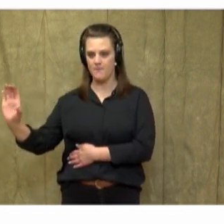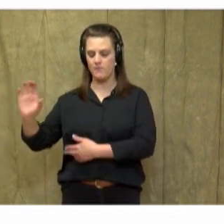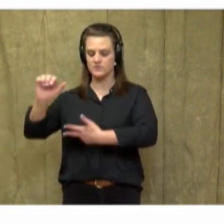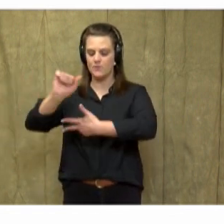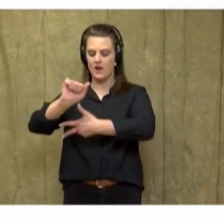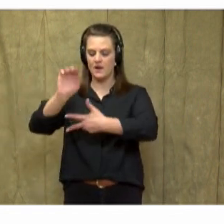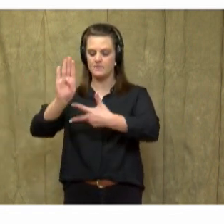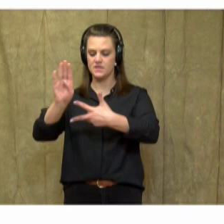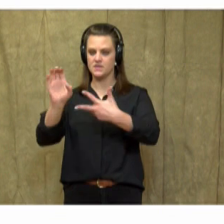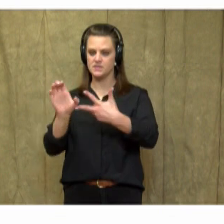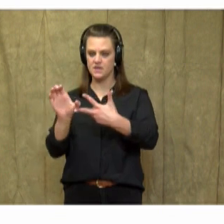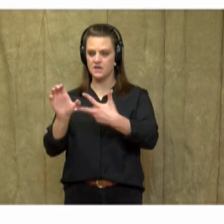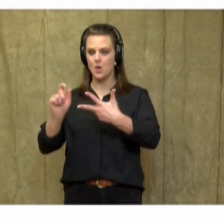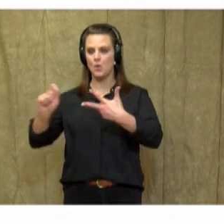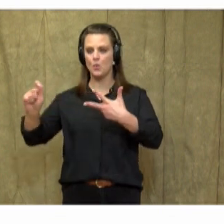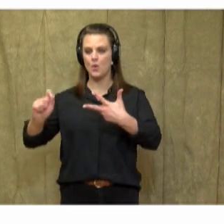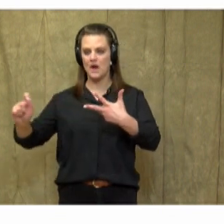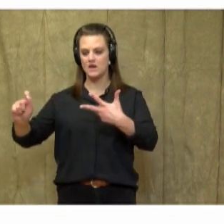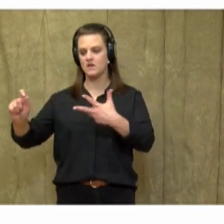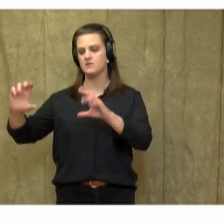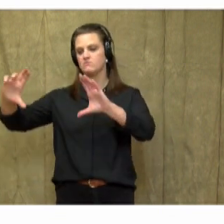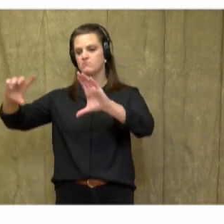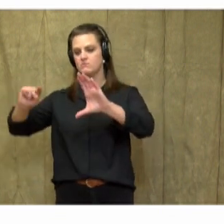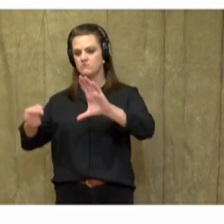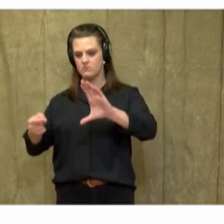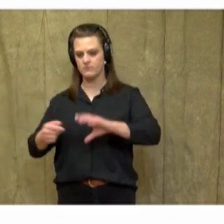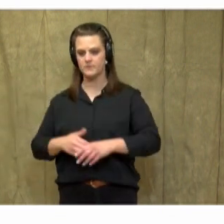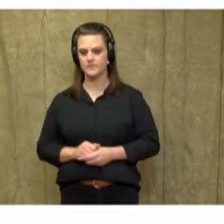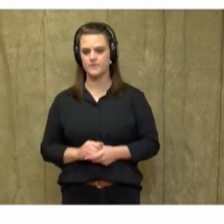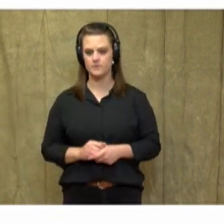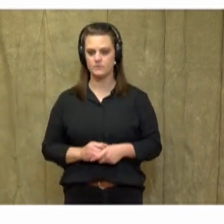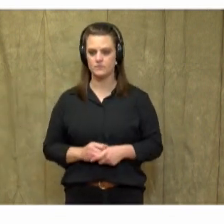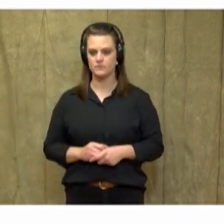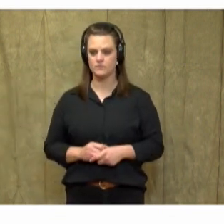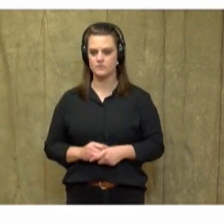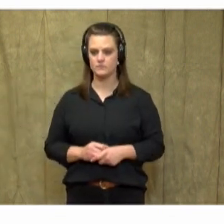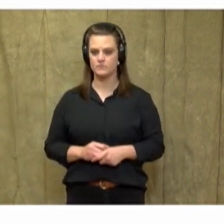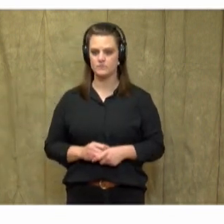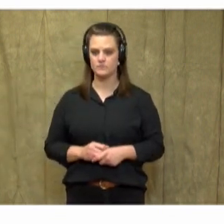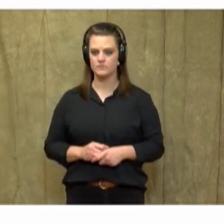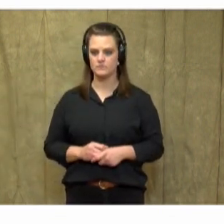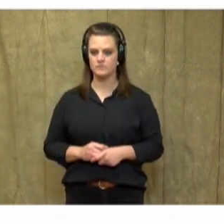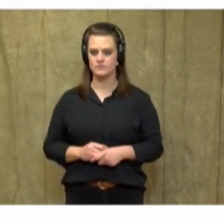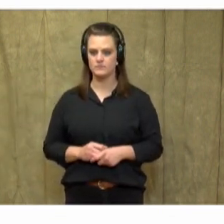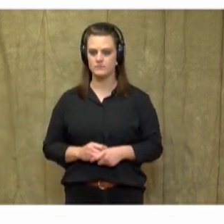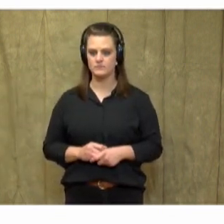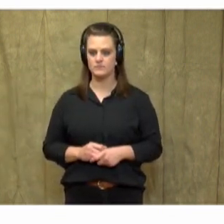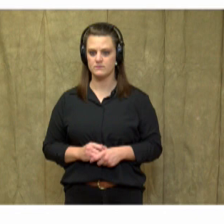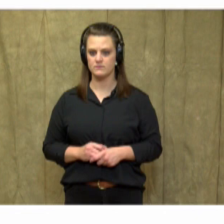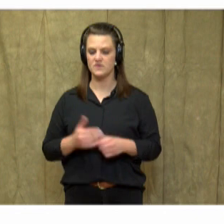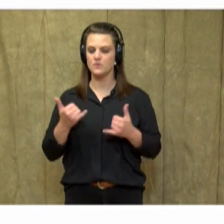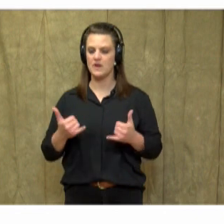C, looking at this coordinate plane. Do that for me now.